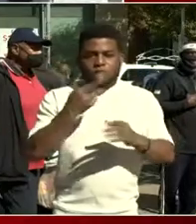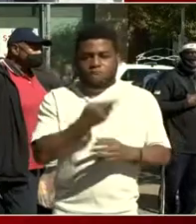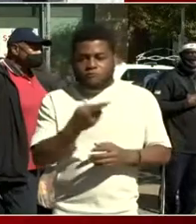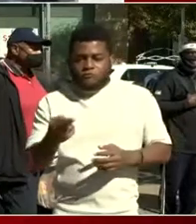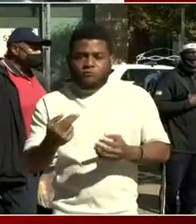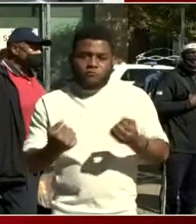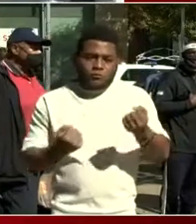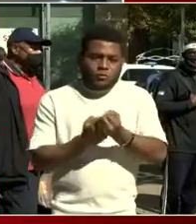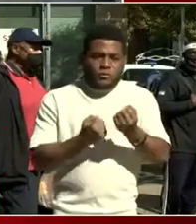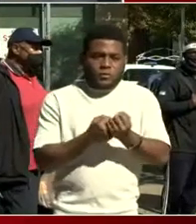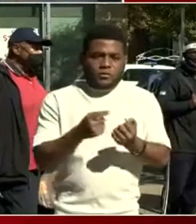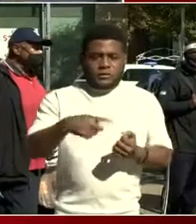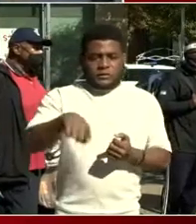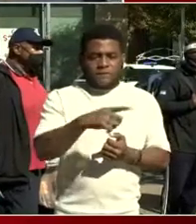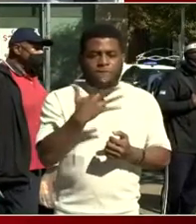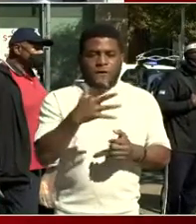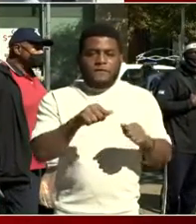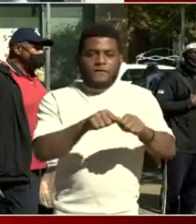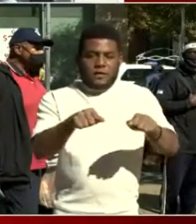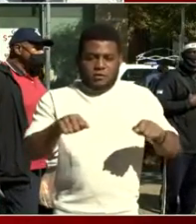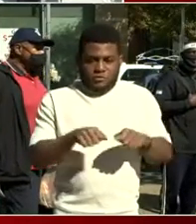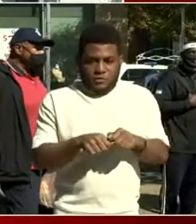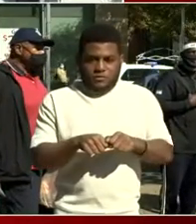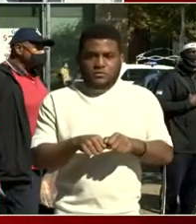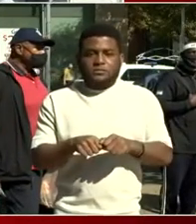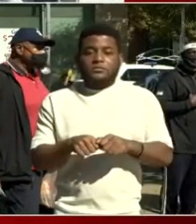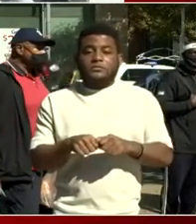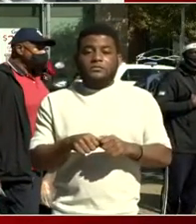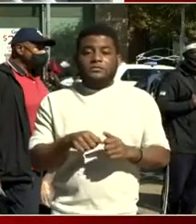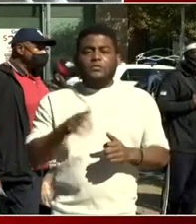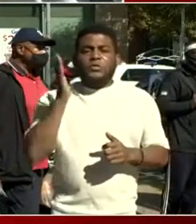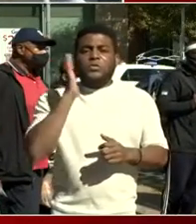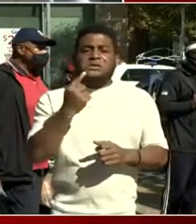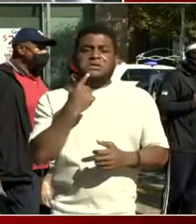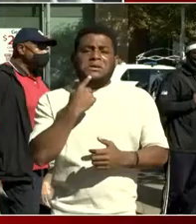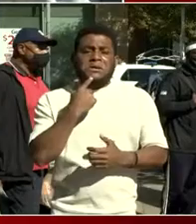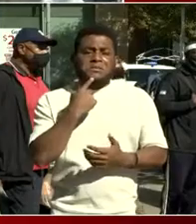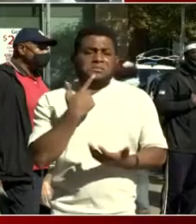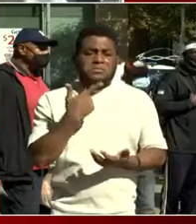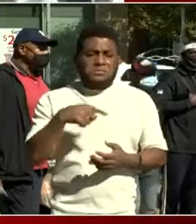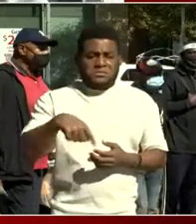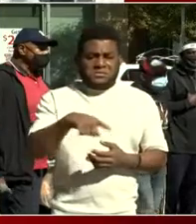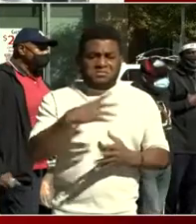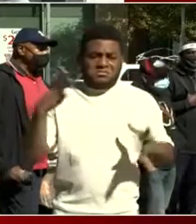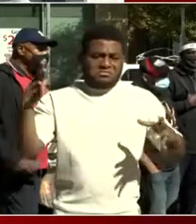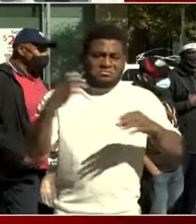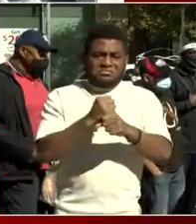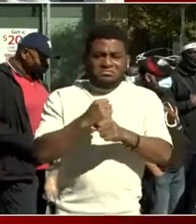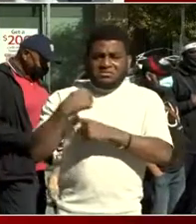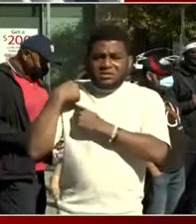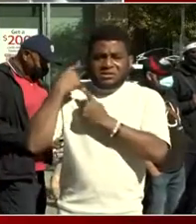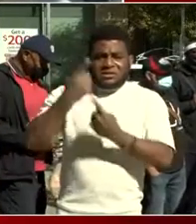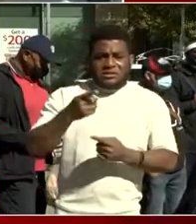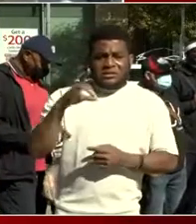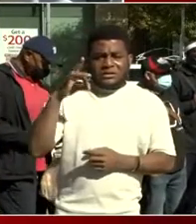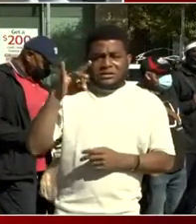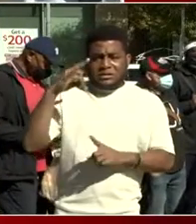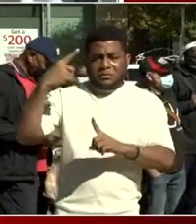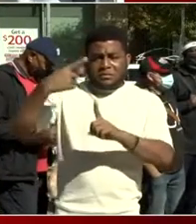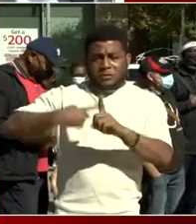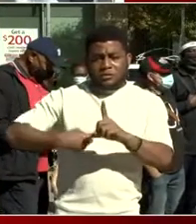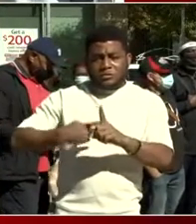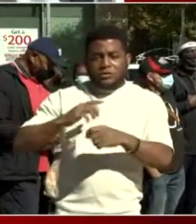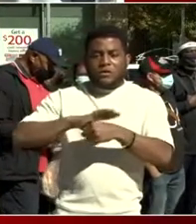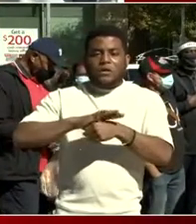And I'll just finish by saying this. We know that the last 18 months has been incredibly disruptive and